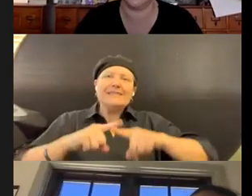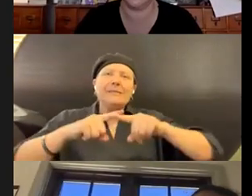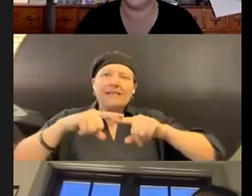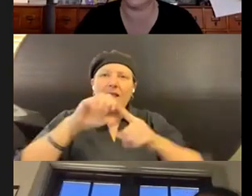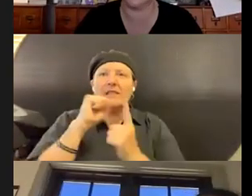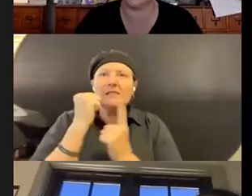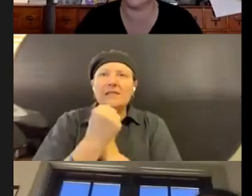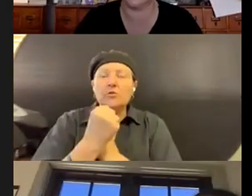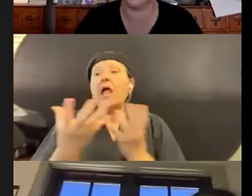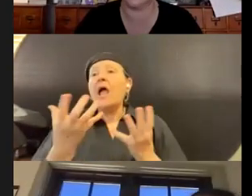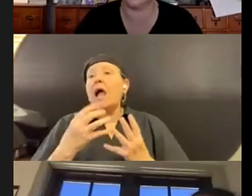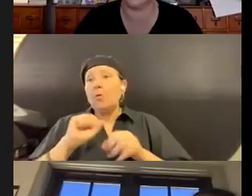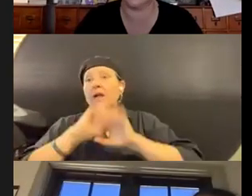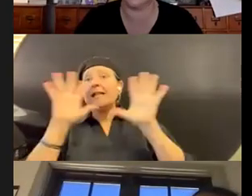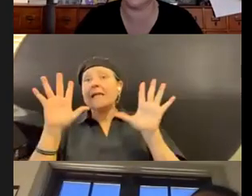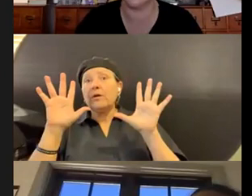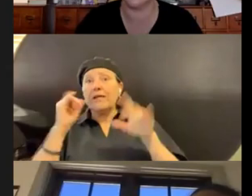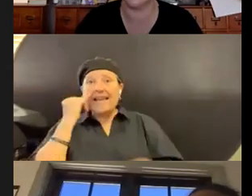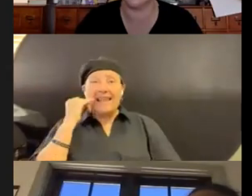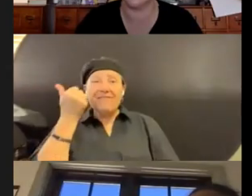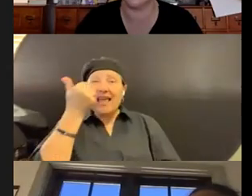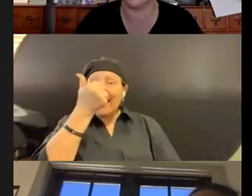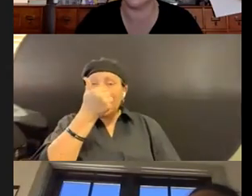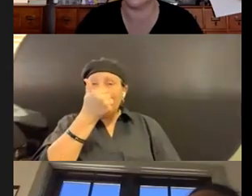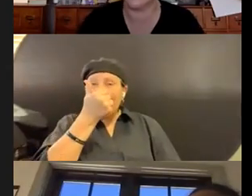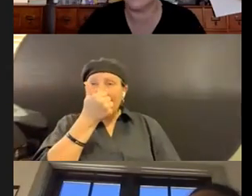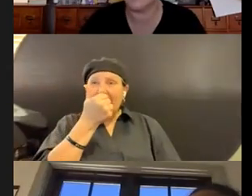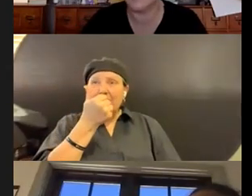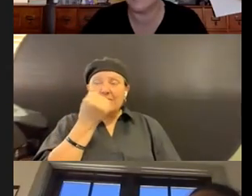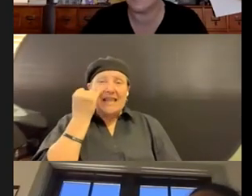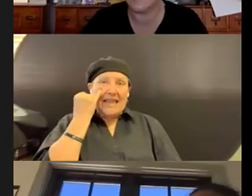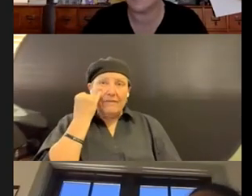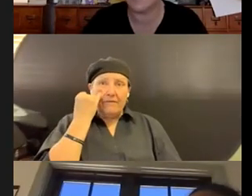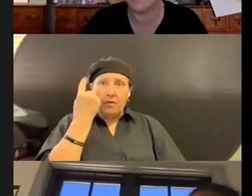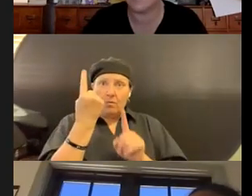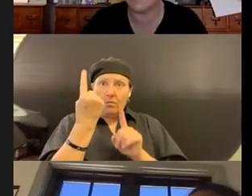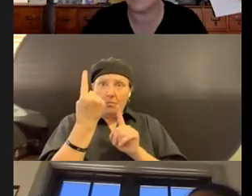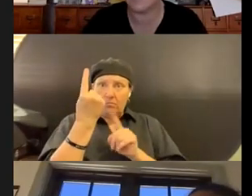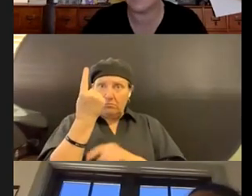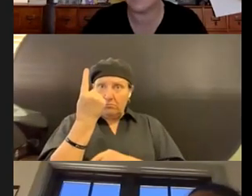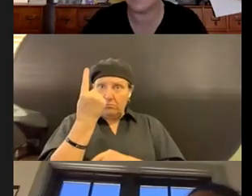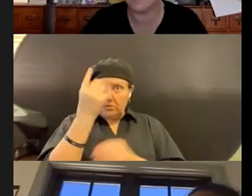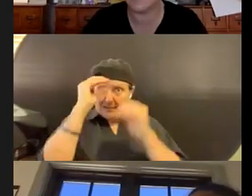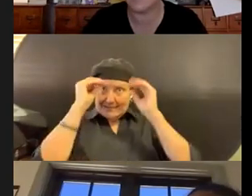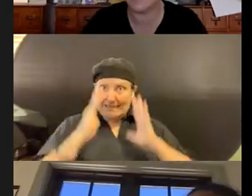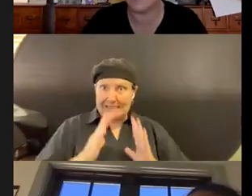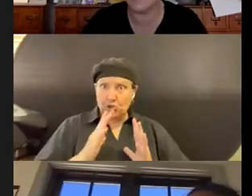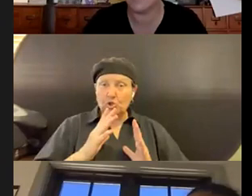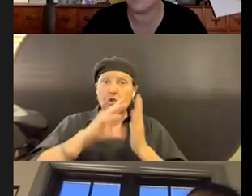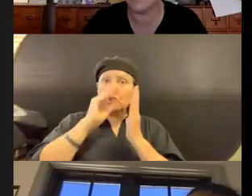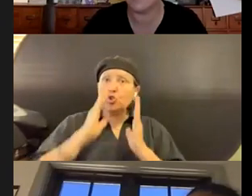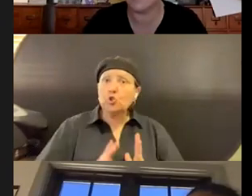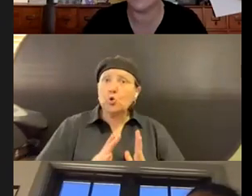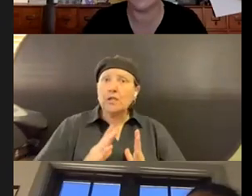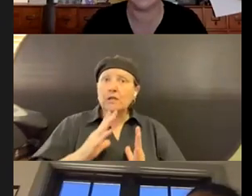that if there's ever a teacher to student meeting, the parent does have to be there and another adult has to be